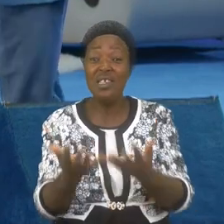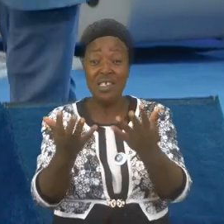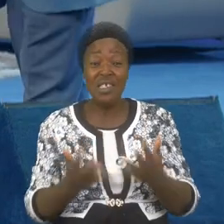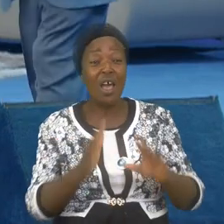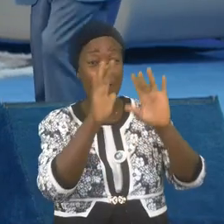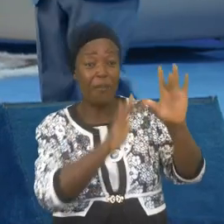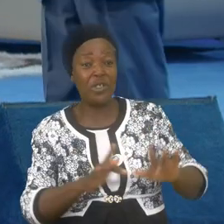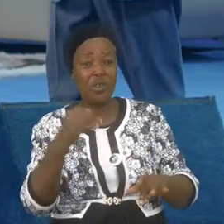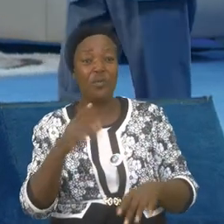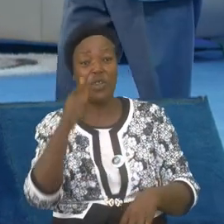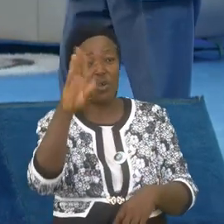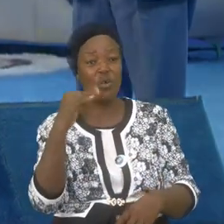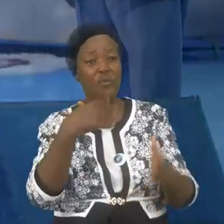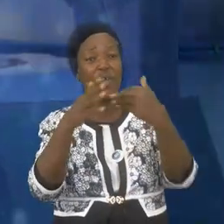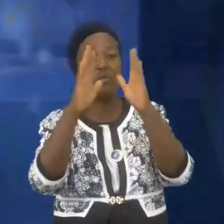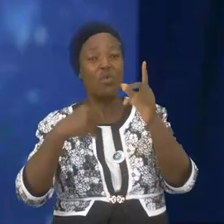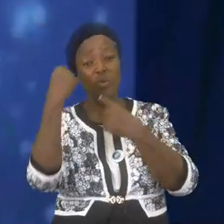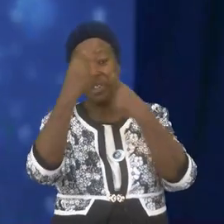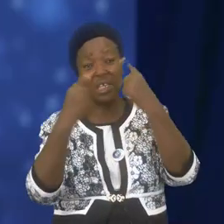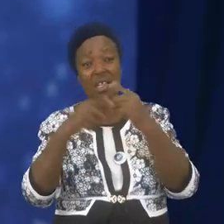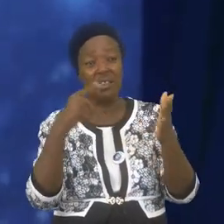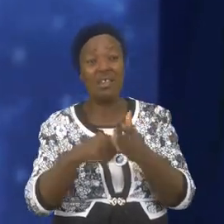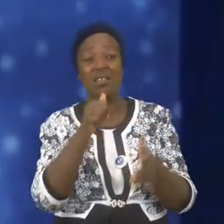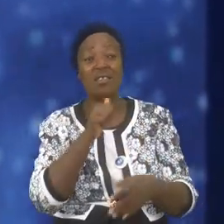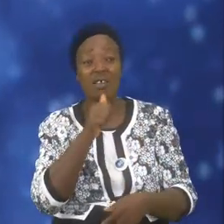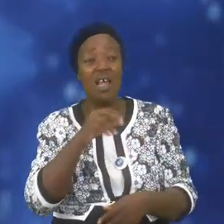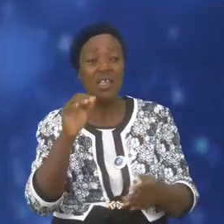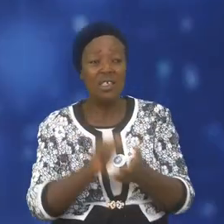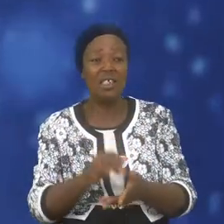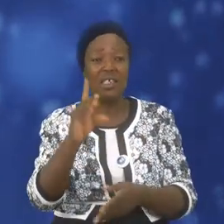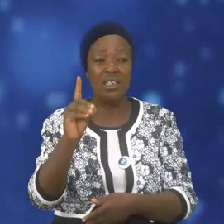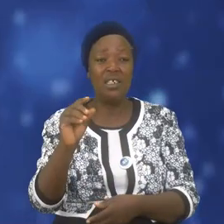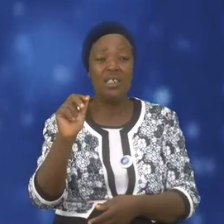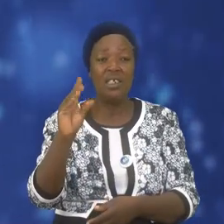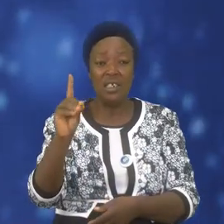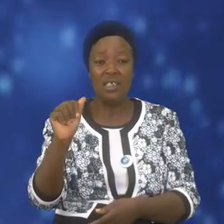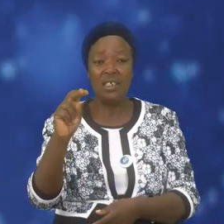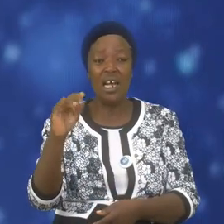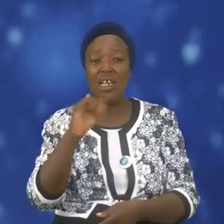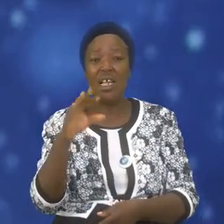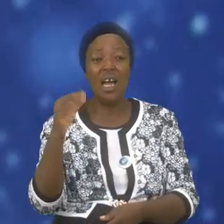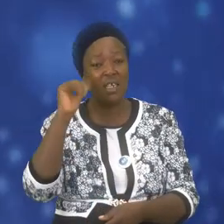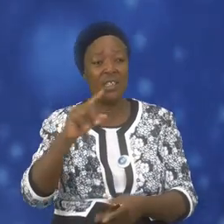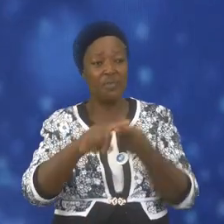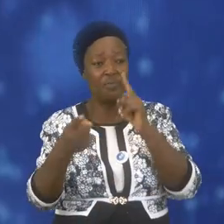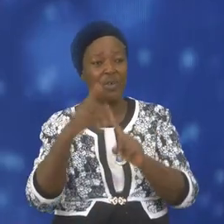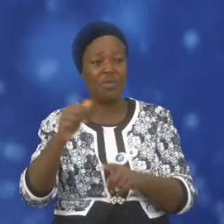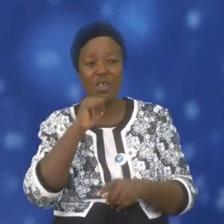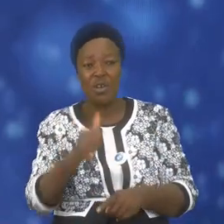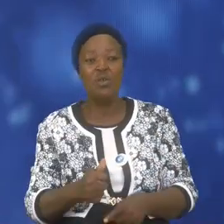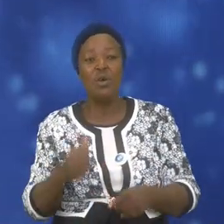that Daniel and his fellow should not perish with the rest of the wise men of Babylon.